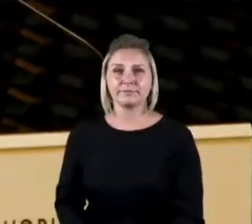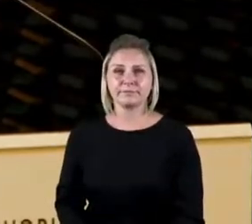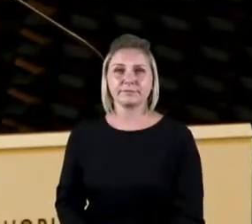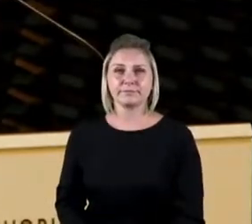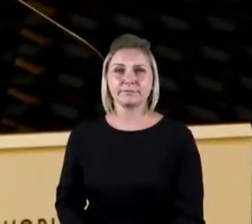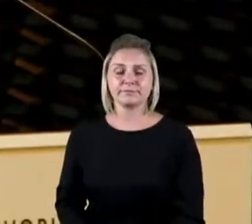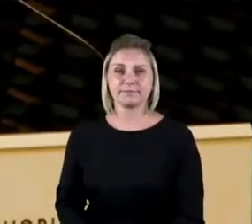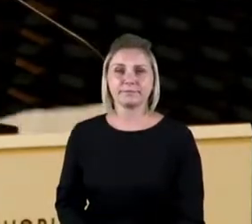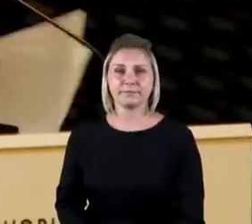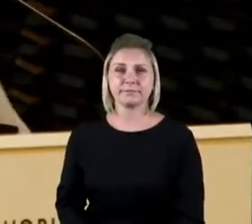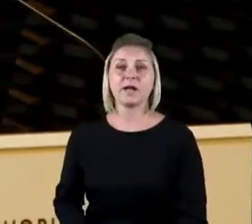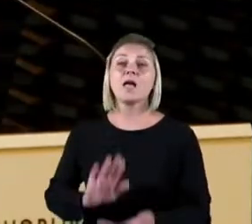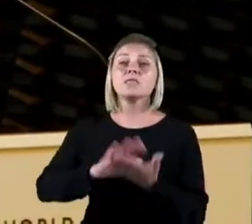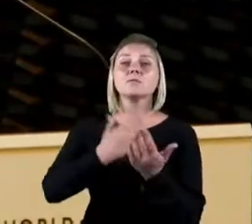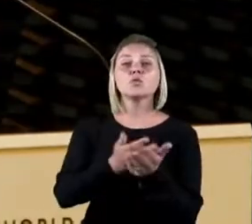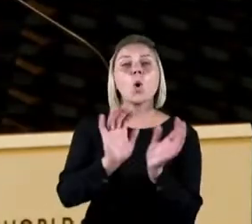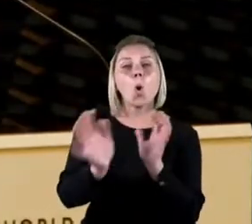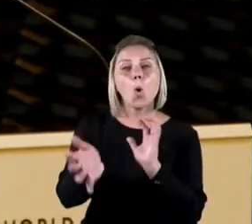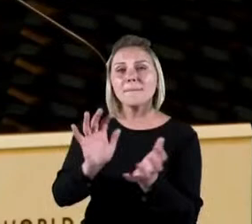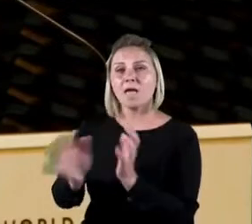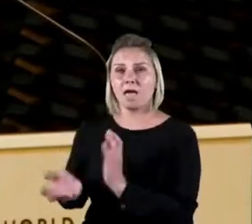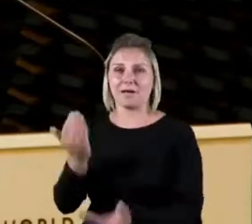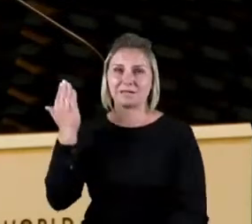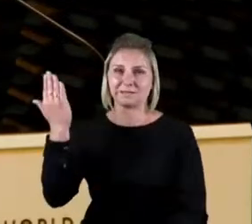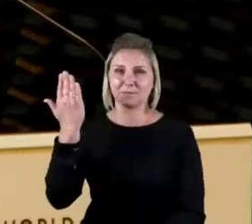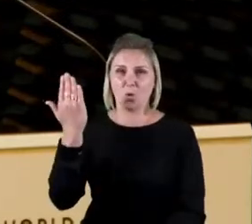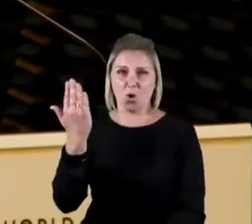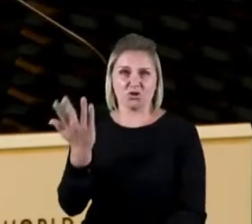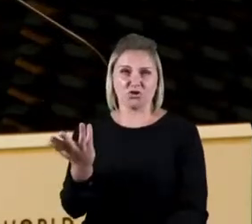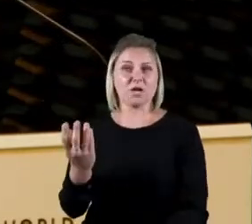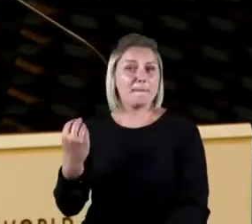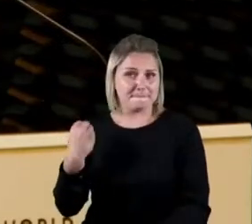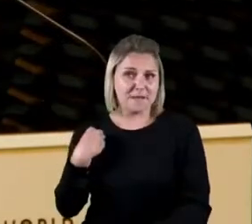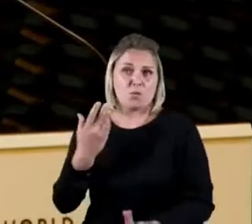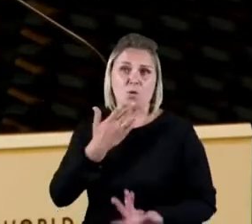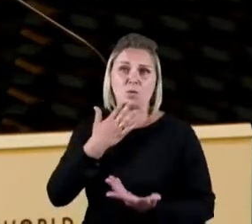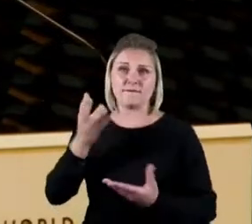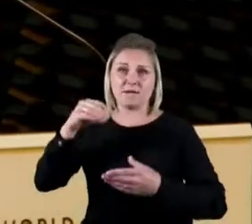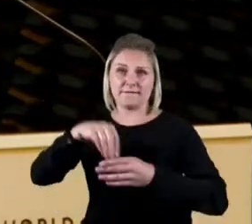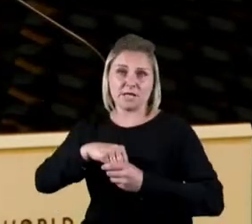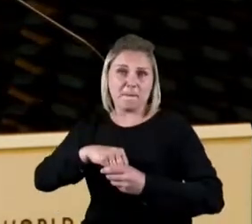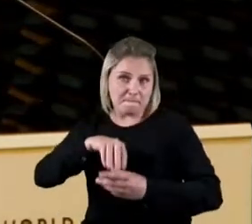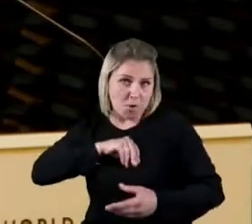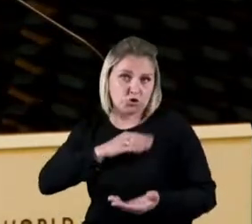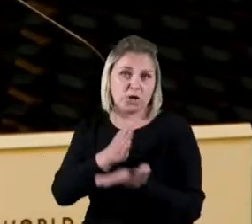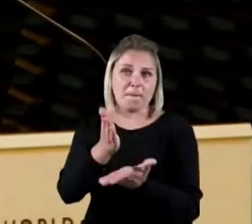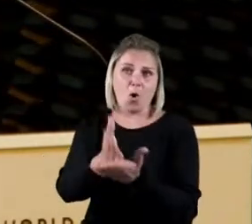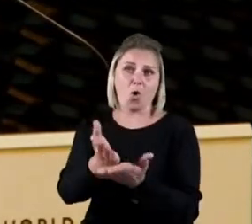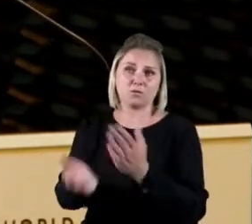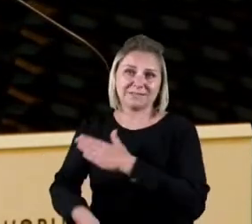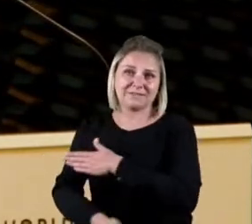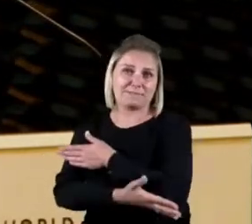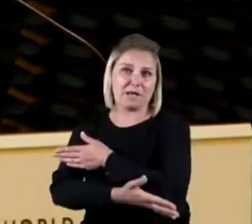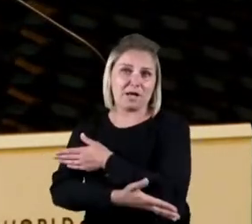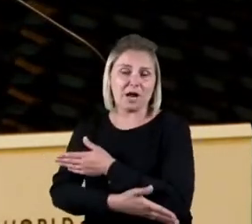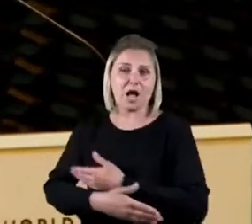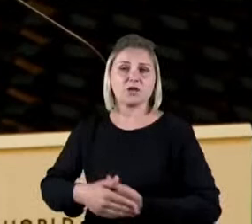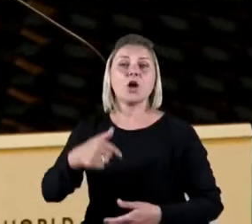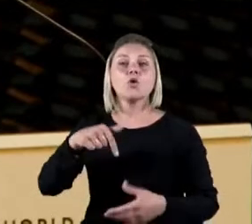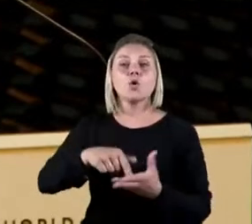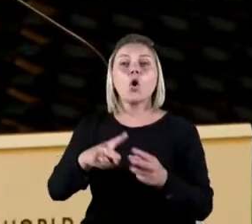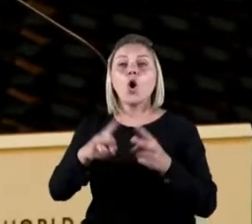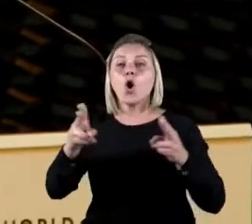social welfare. You mentioned all this. We are ready to support that. We are already doing that. In the last COVID-19, in this